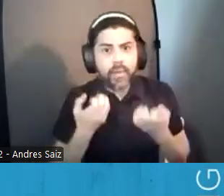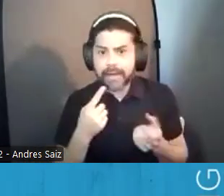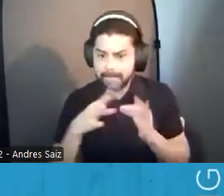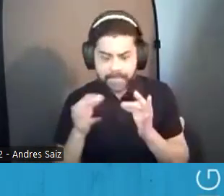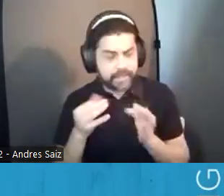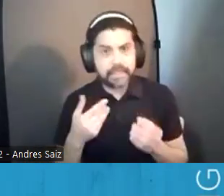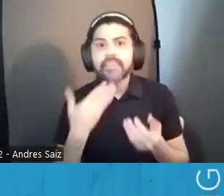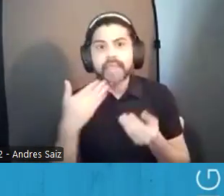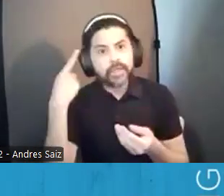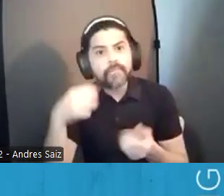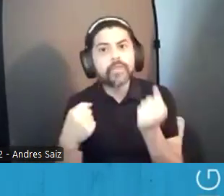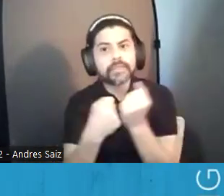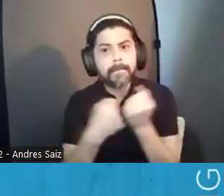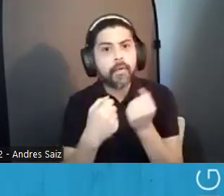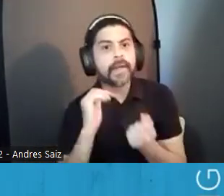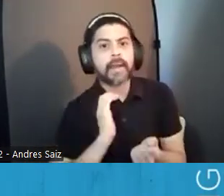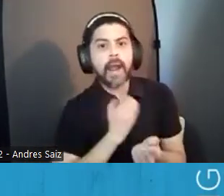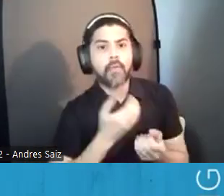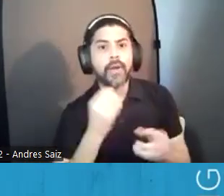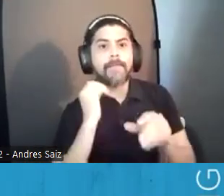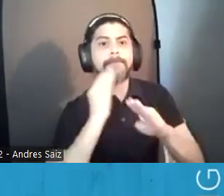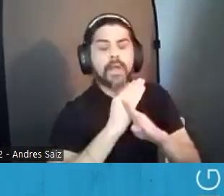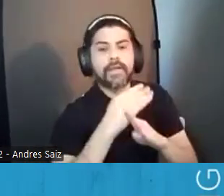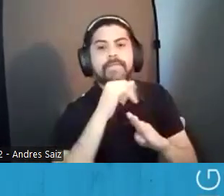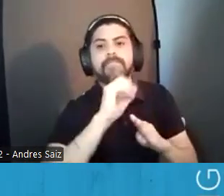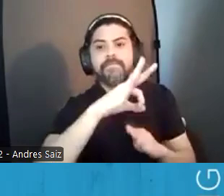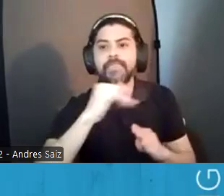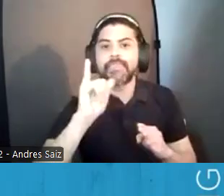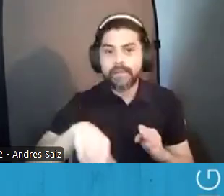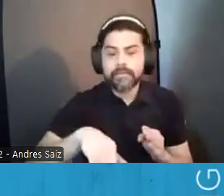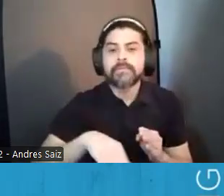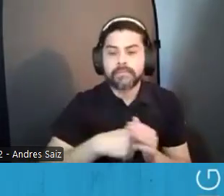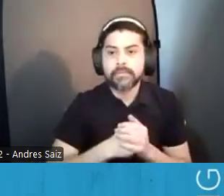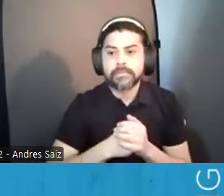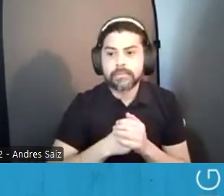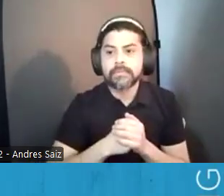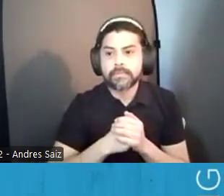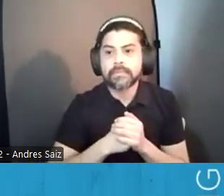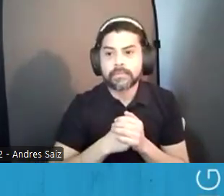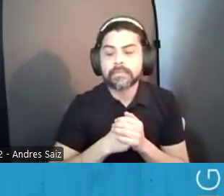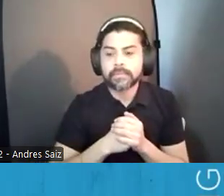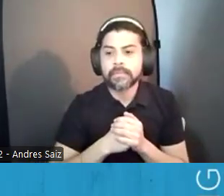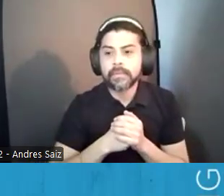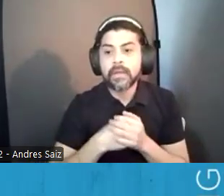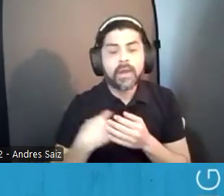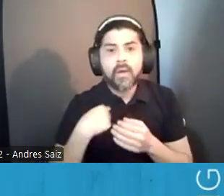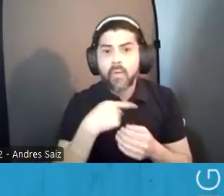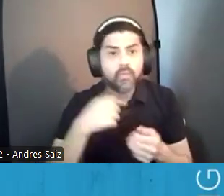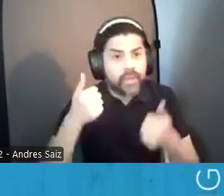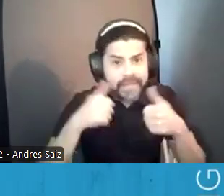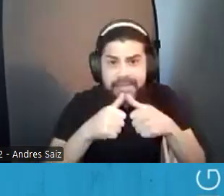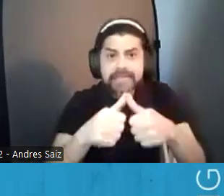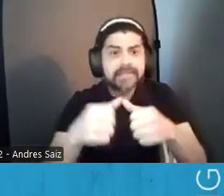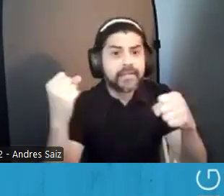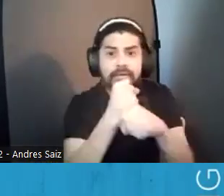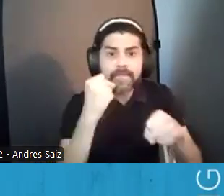we're here as partners to work with you and the administration to ensure that we fight back against that we continue to have a